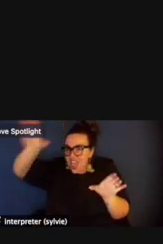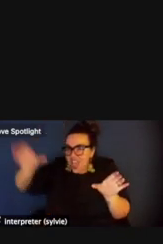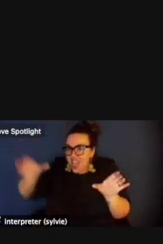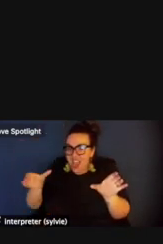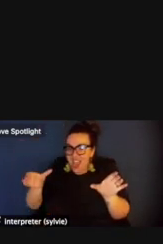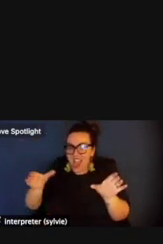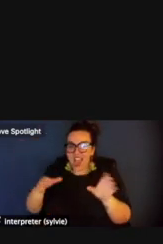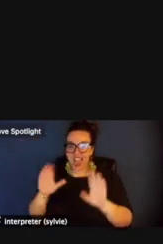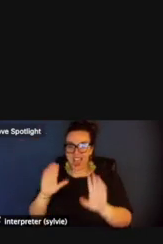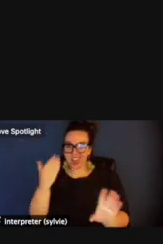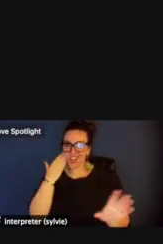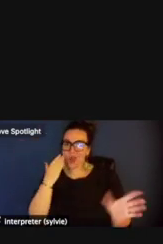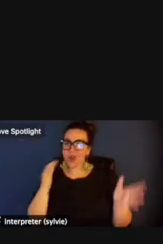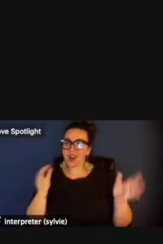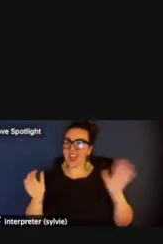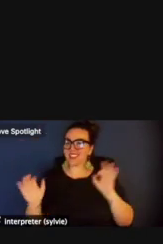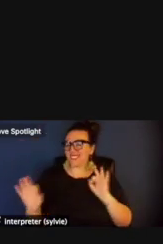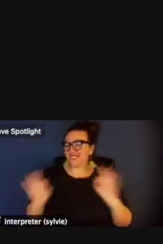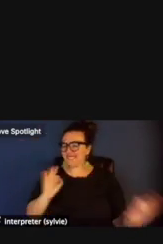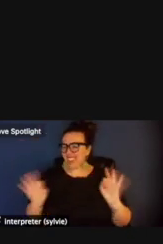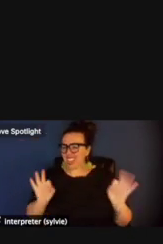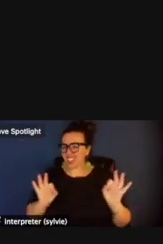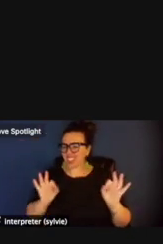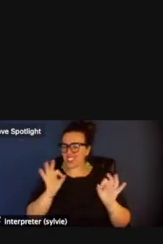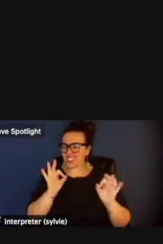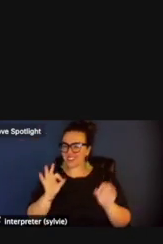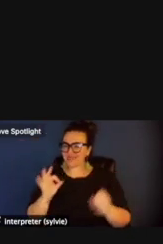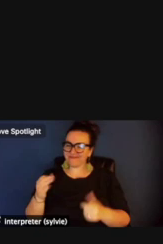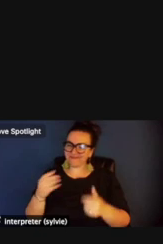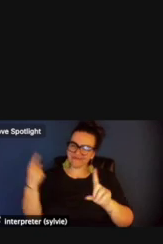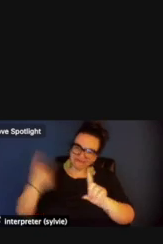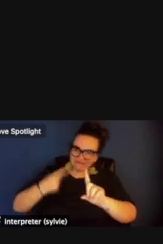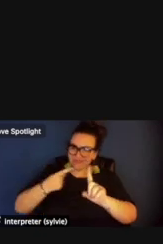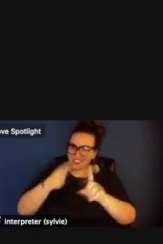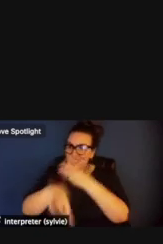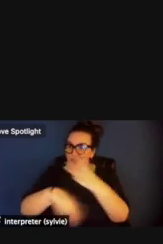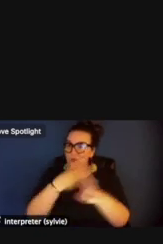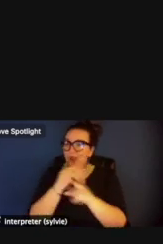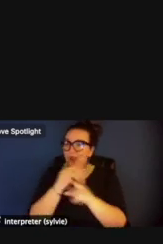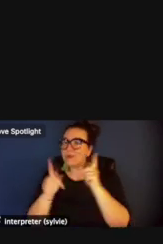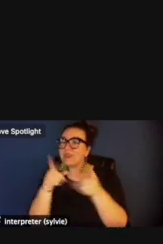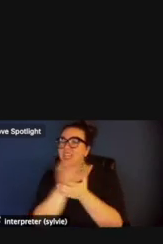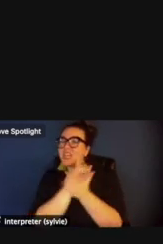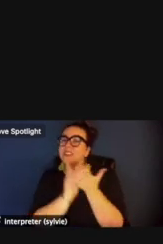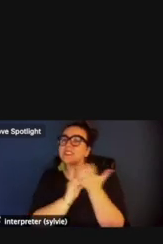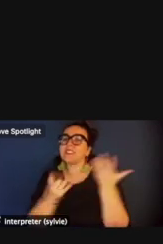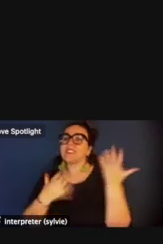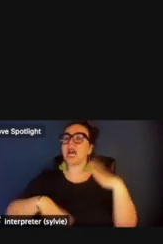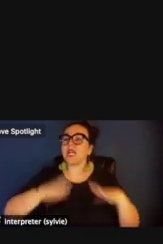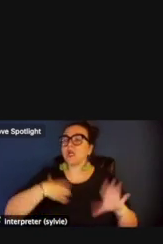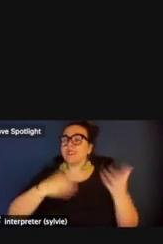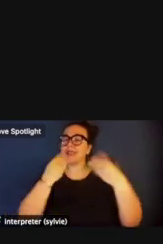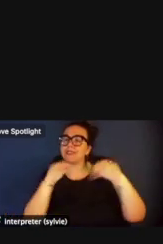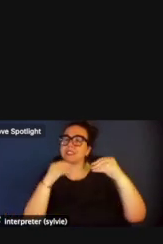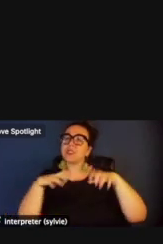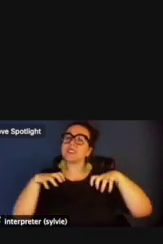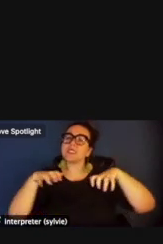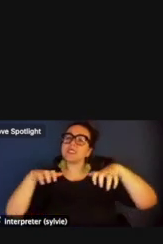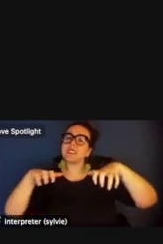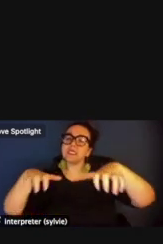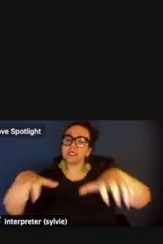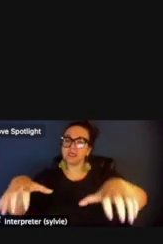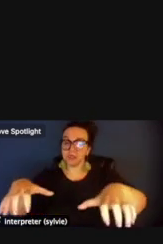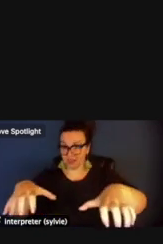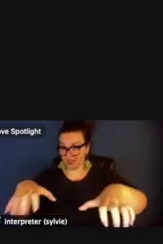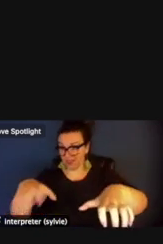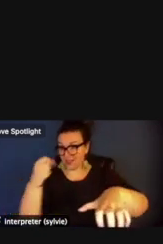fashion capital of the world, where everybody designs clothes and they have nothing but boutiques. But on the bus trip that